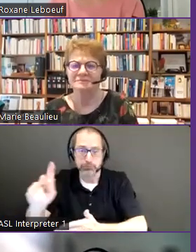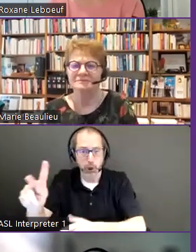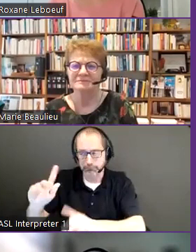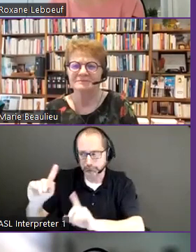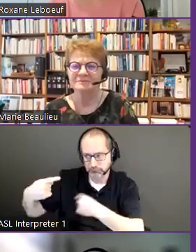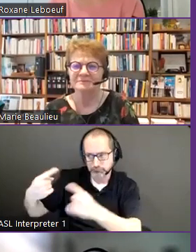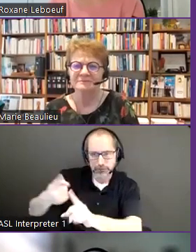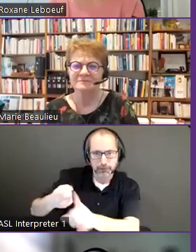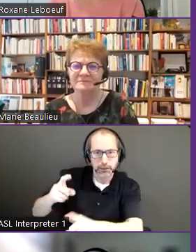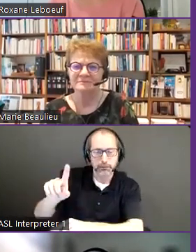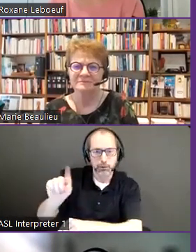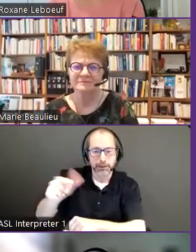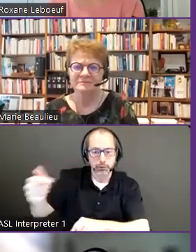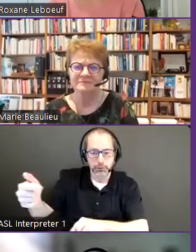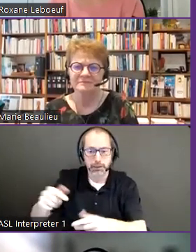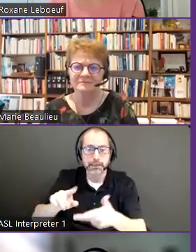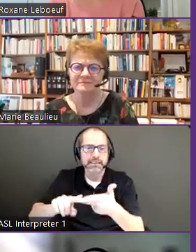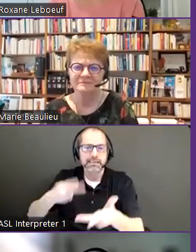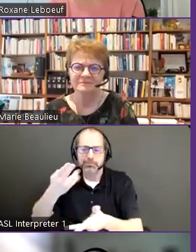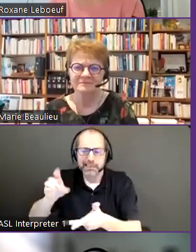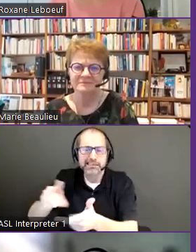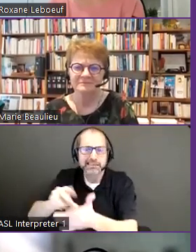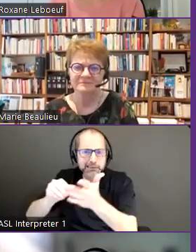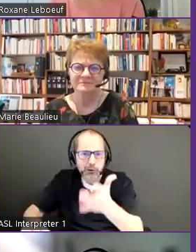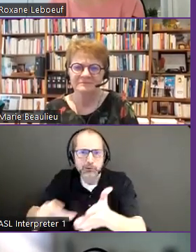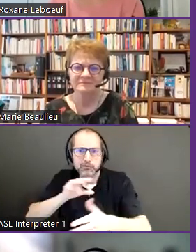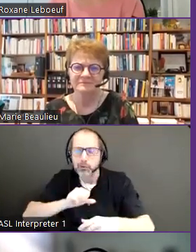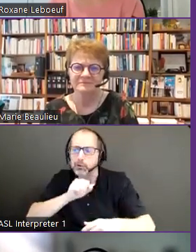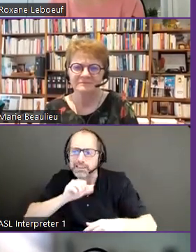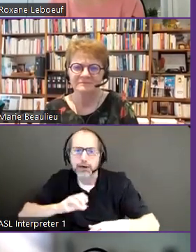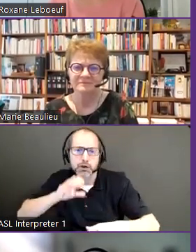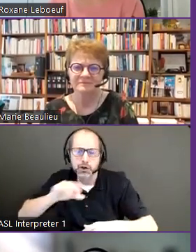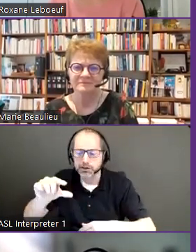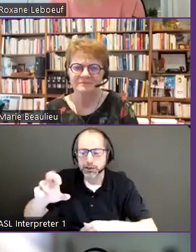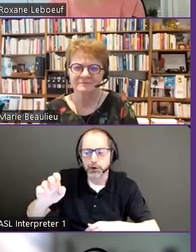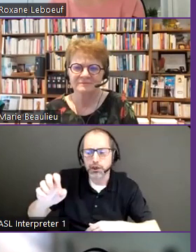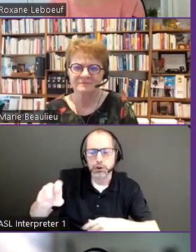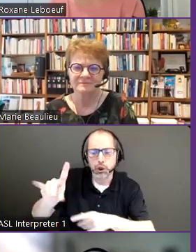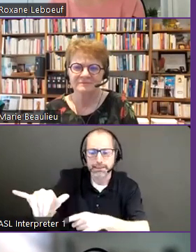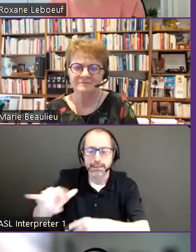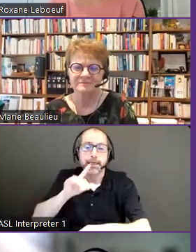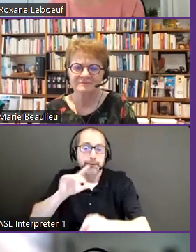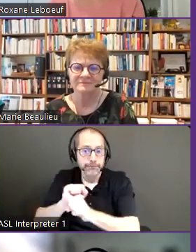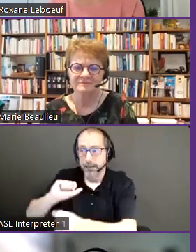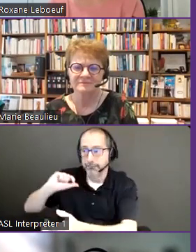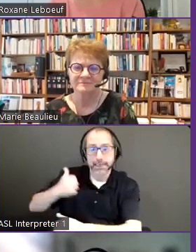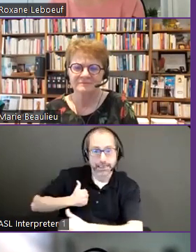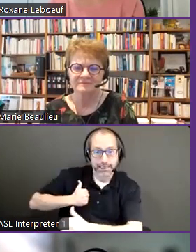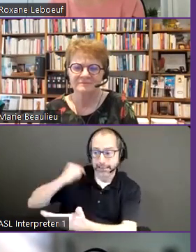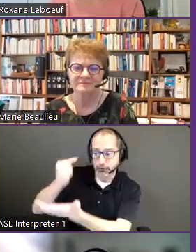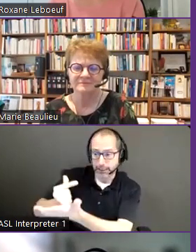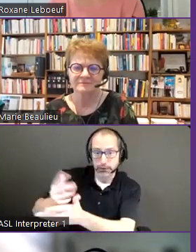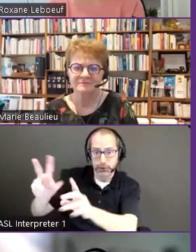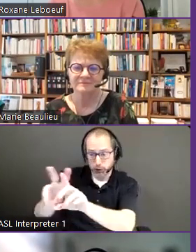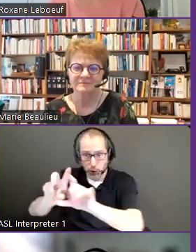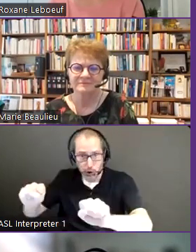a doctoral student in gerontology and a proud recipient of a Canadian Graduate Scholarship awarded